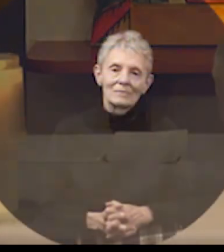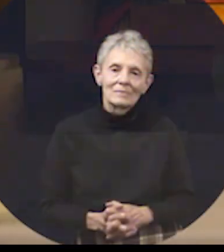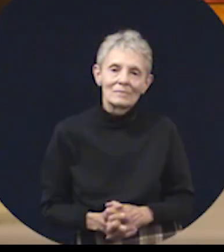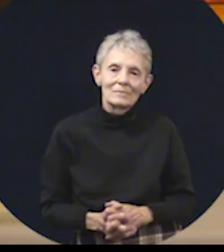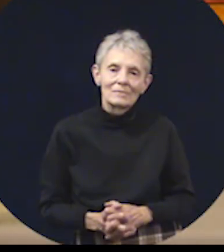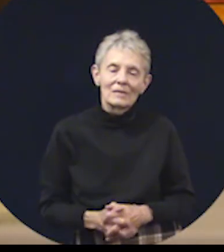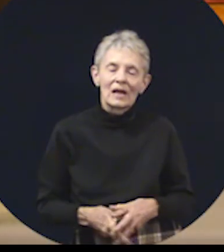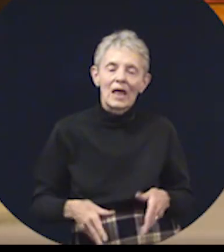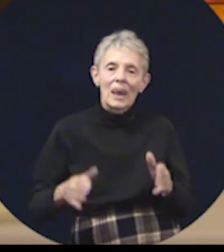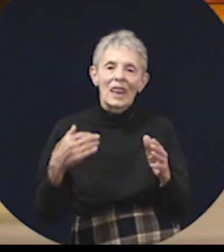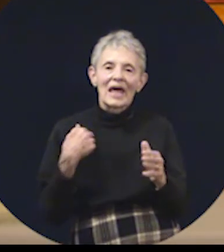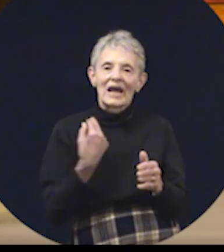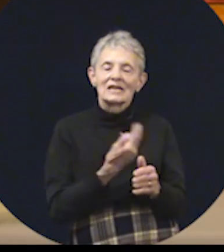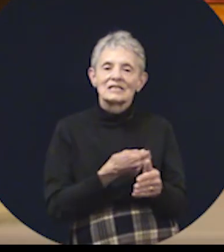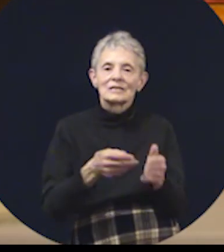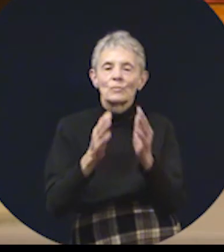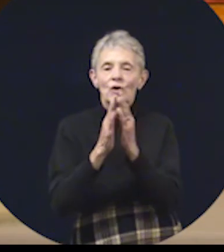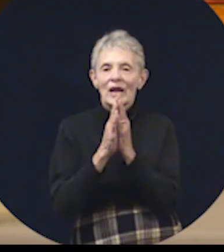Let us pray.